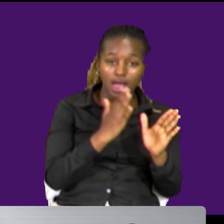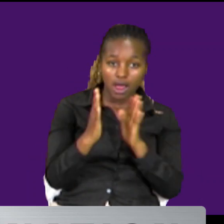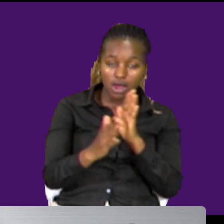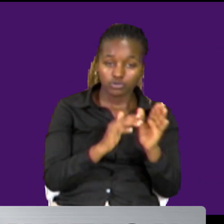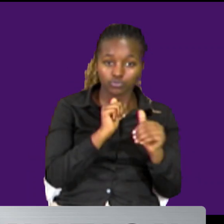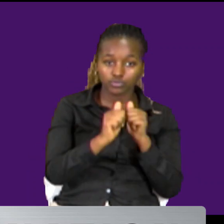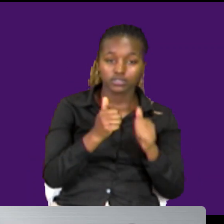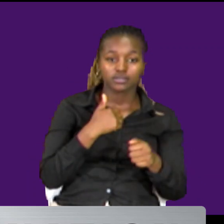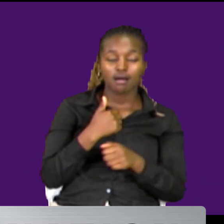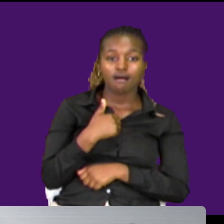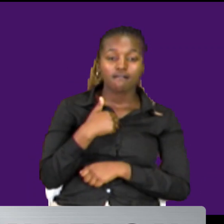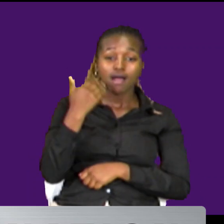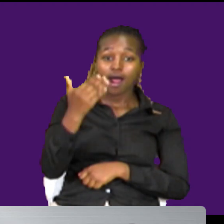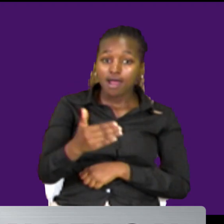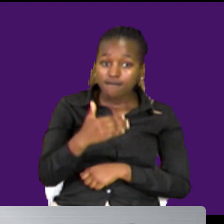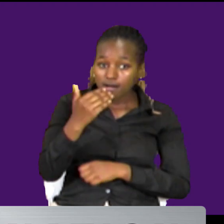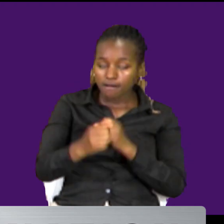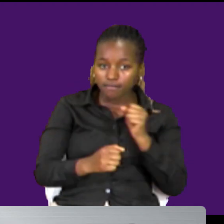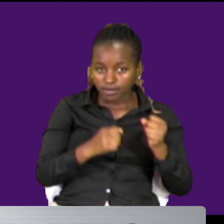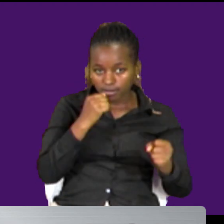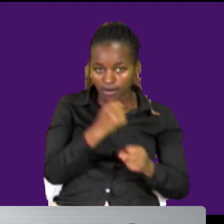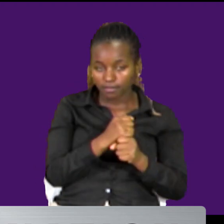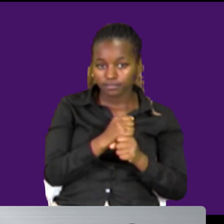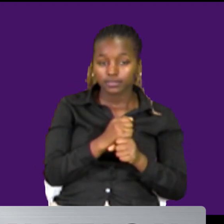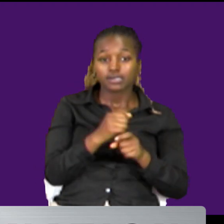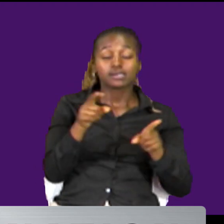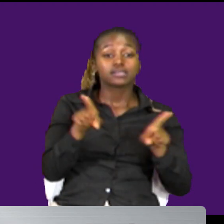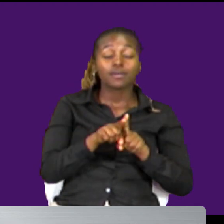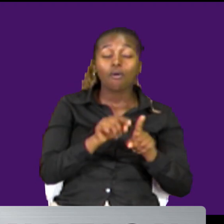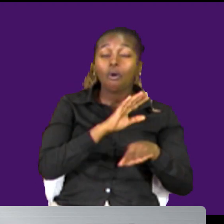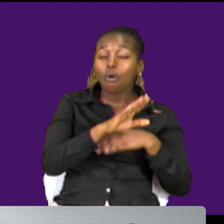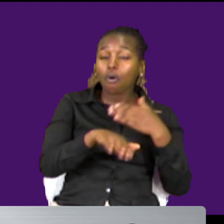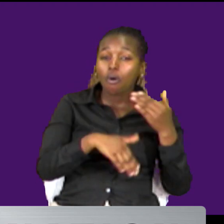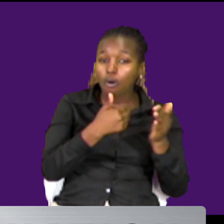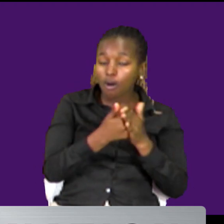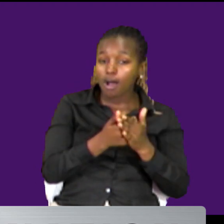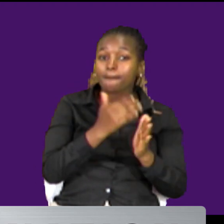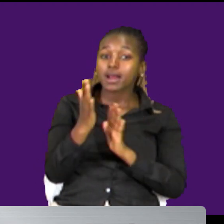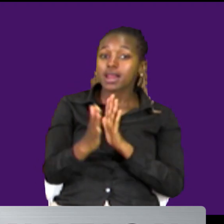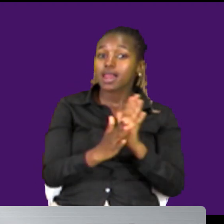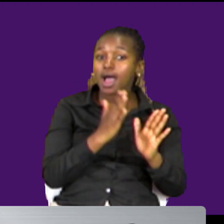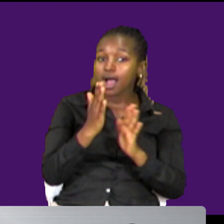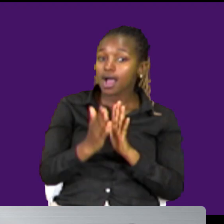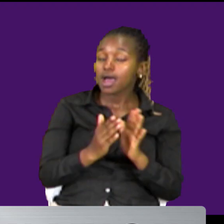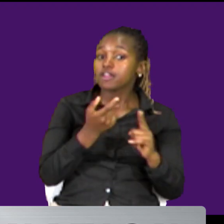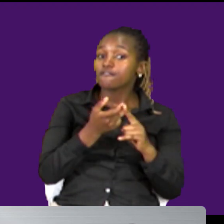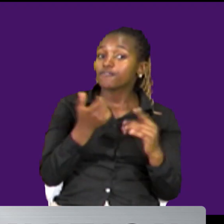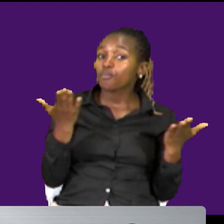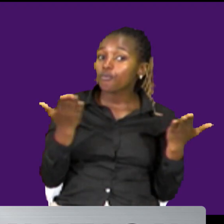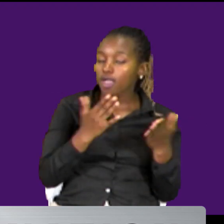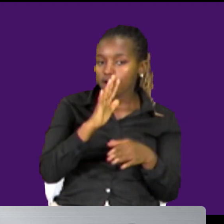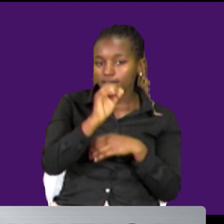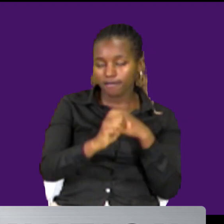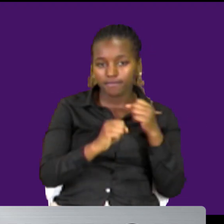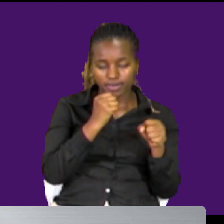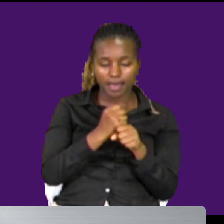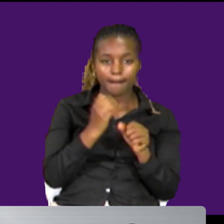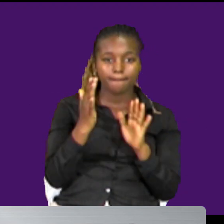per year. But those plans are deduced from the 5-year plan here that I call